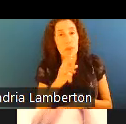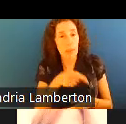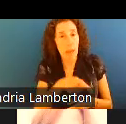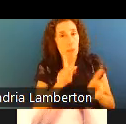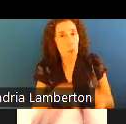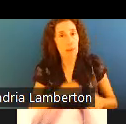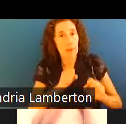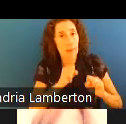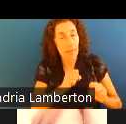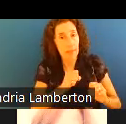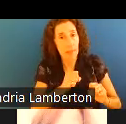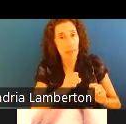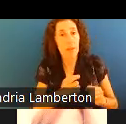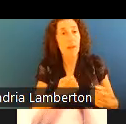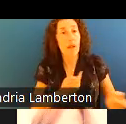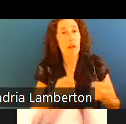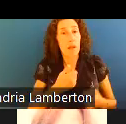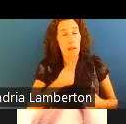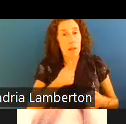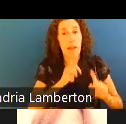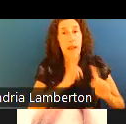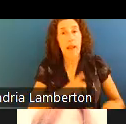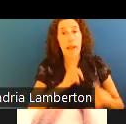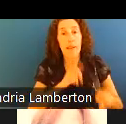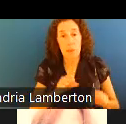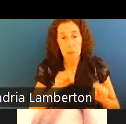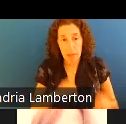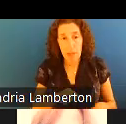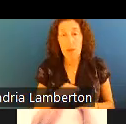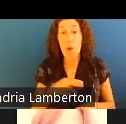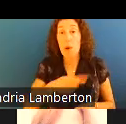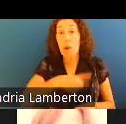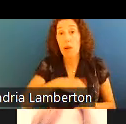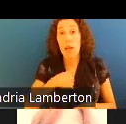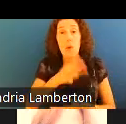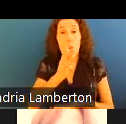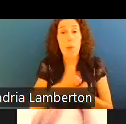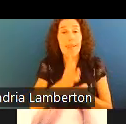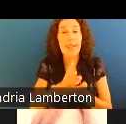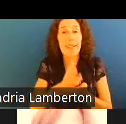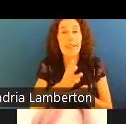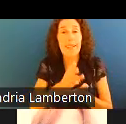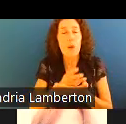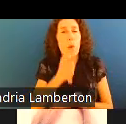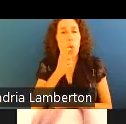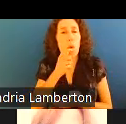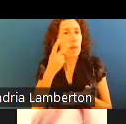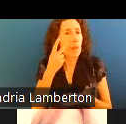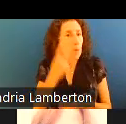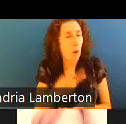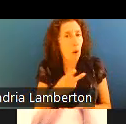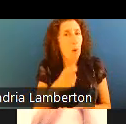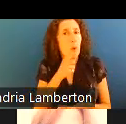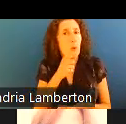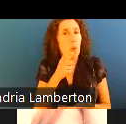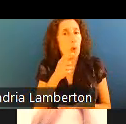witnesses. If there's any rebuttal case that the state wants to put on after that, if, for example, the defendant tries to say they